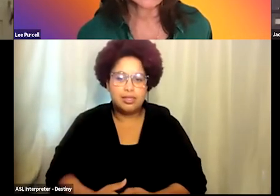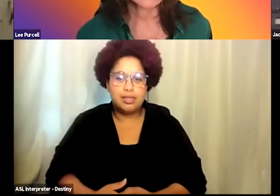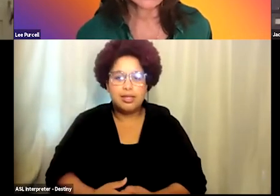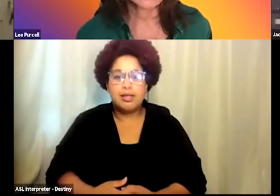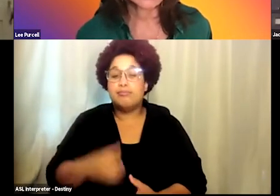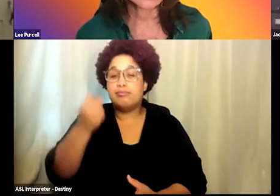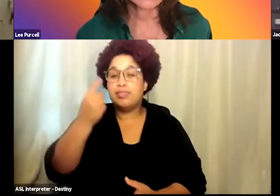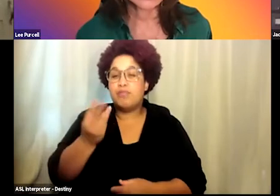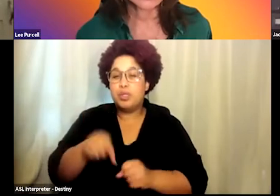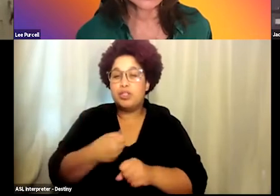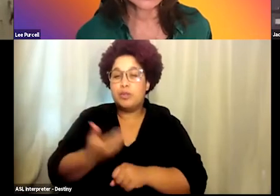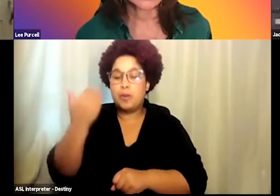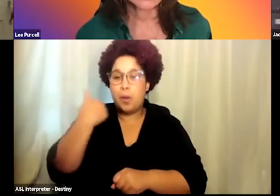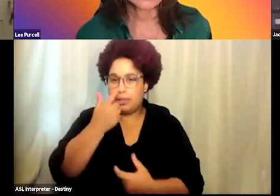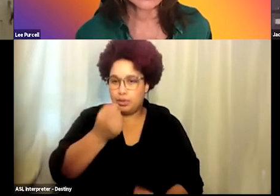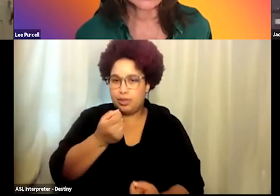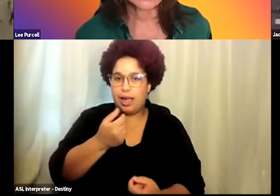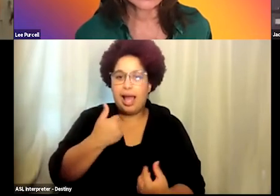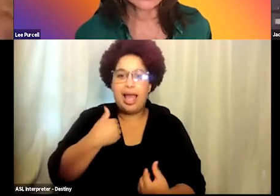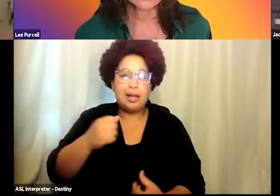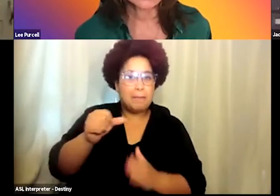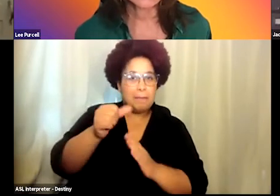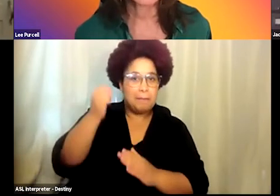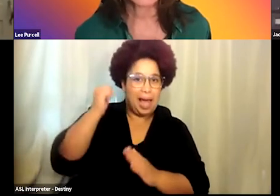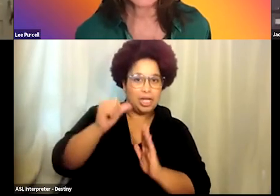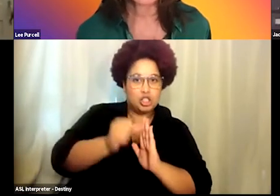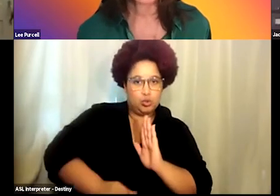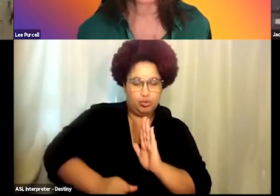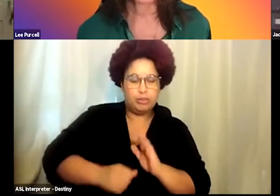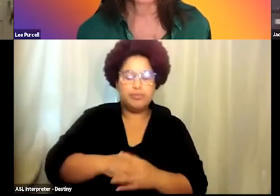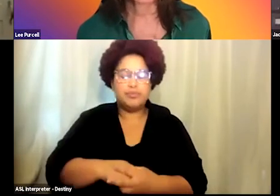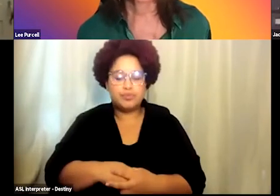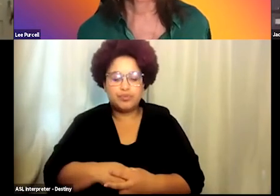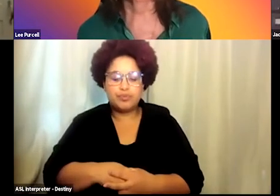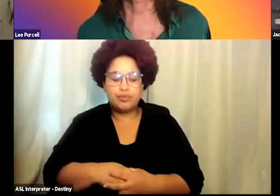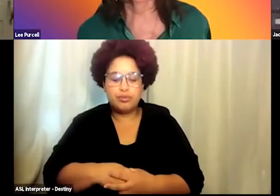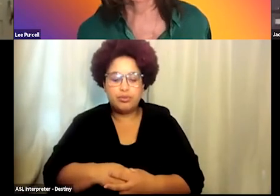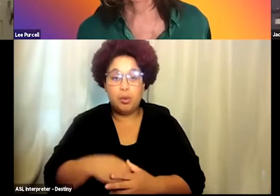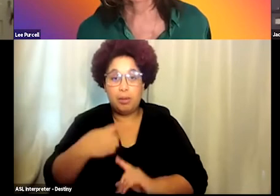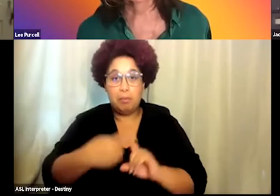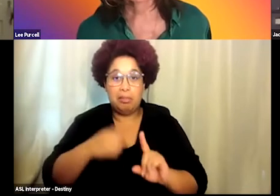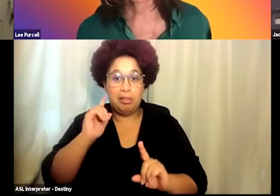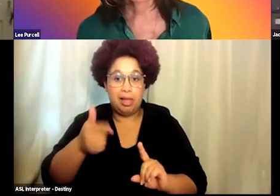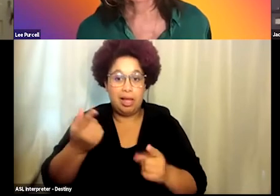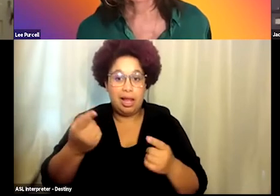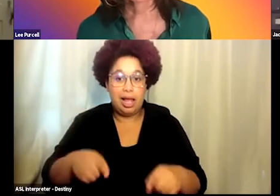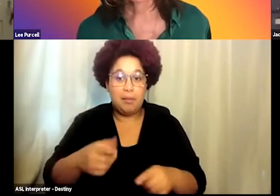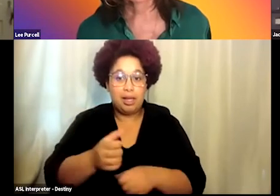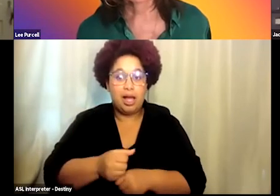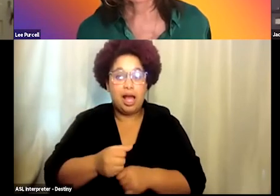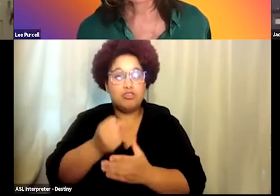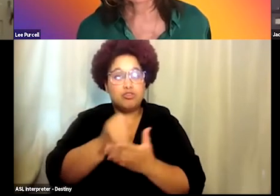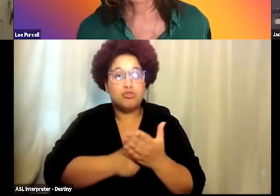Interestingly, a couple of years ago, I had another back surgery. And a month later, I got a script emailed